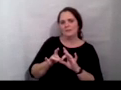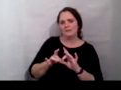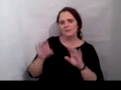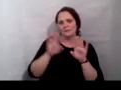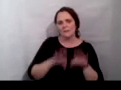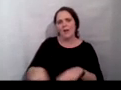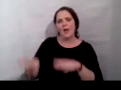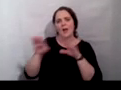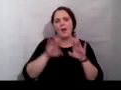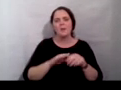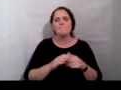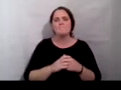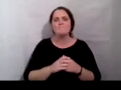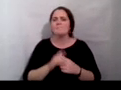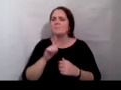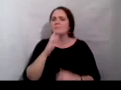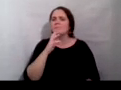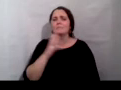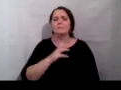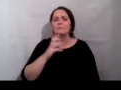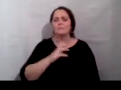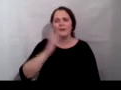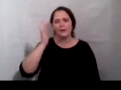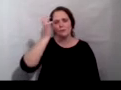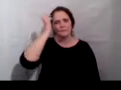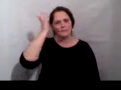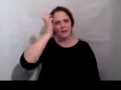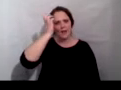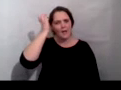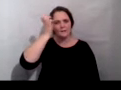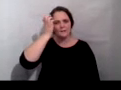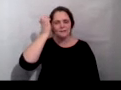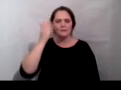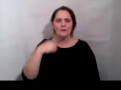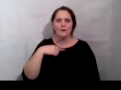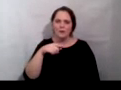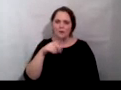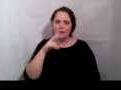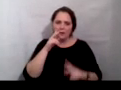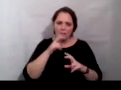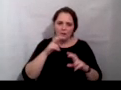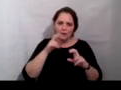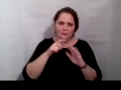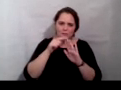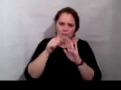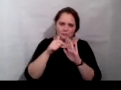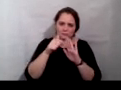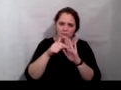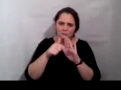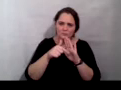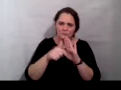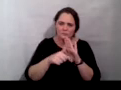working together. It's very sophisticated intellectually and emotionally when you really kind of drill